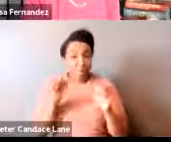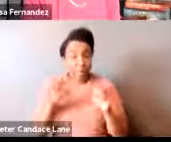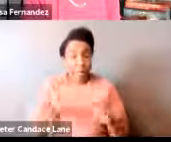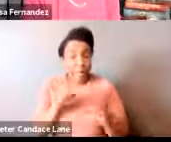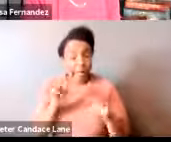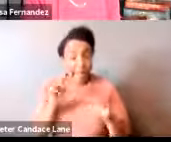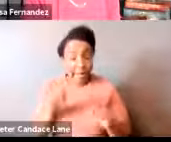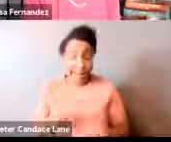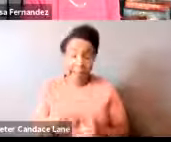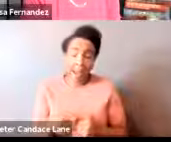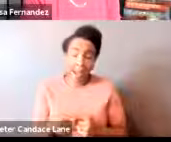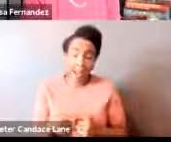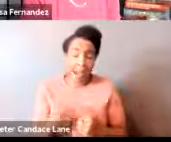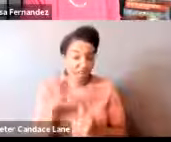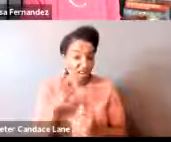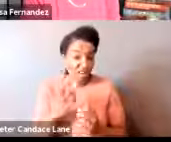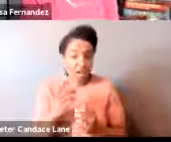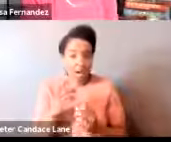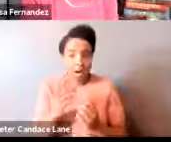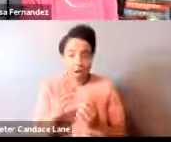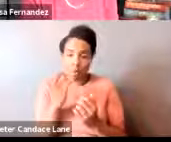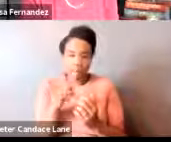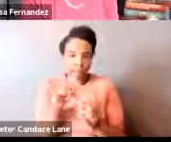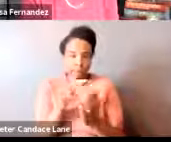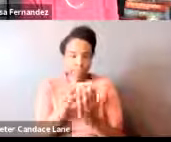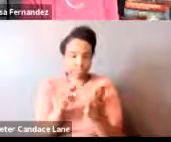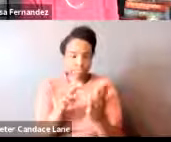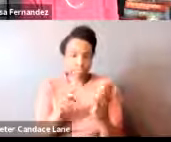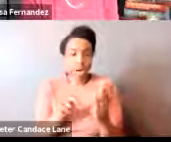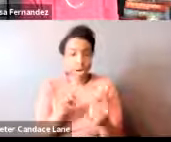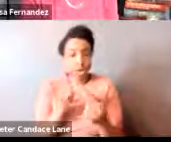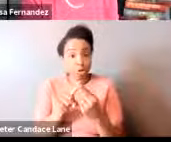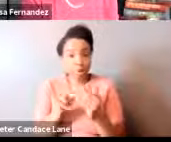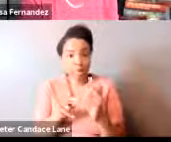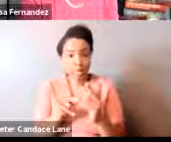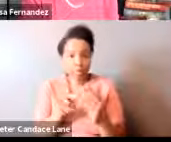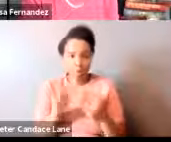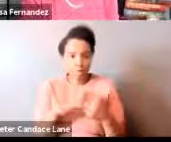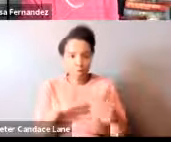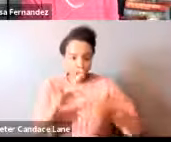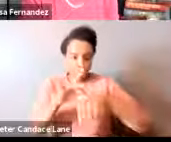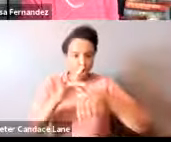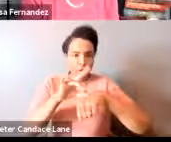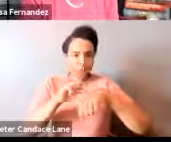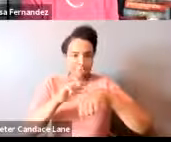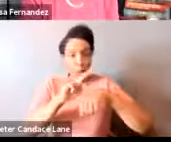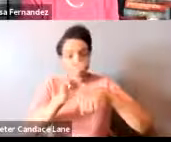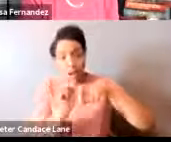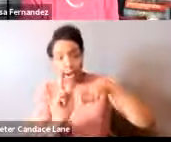indeed read to people who are thousands of miles away from us. Yes, I do miss